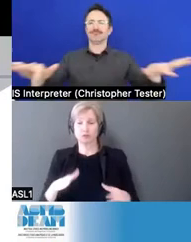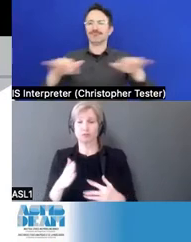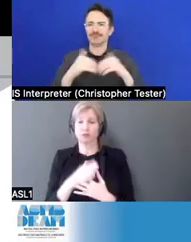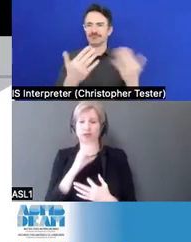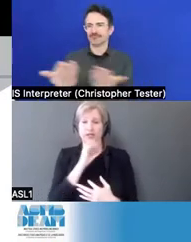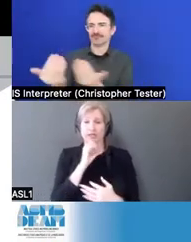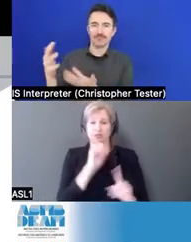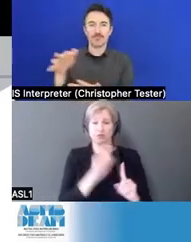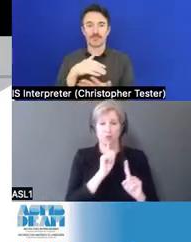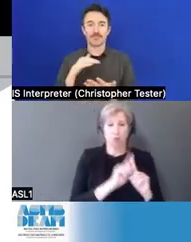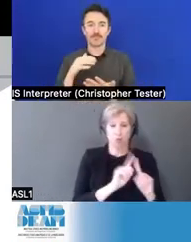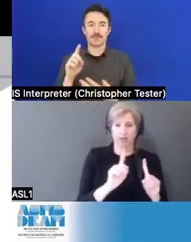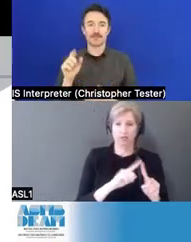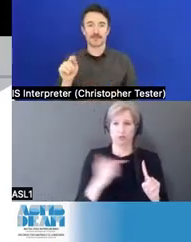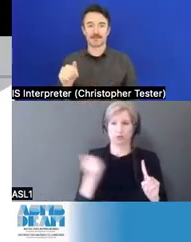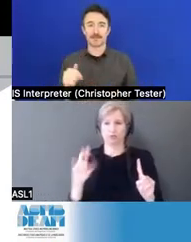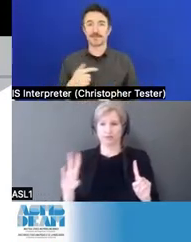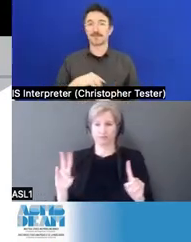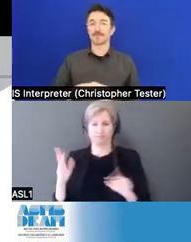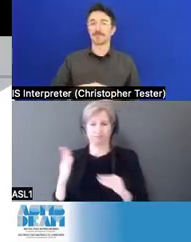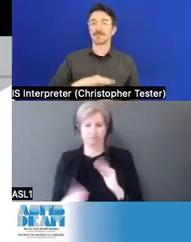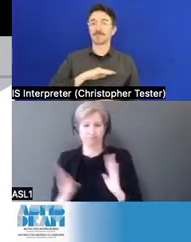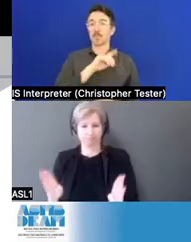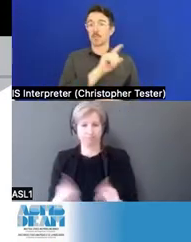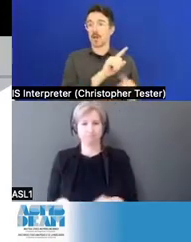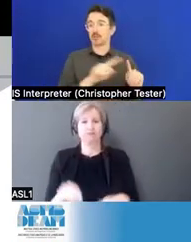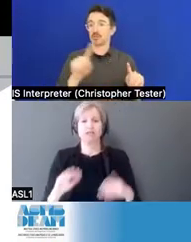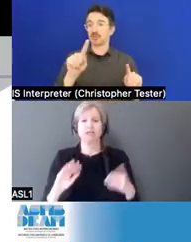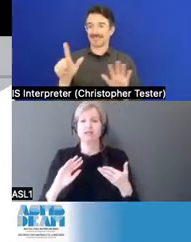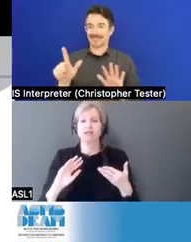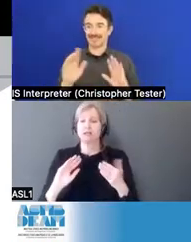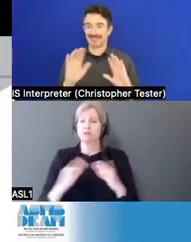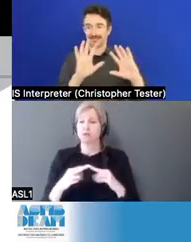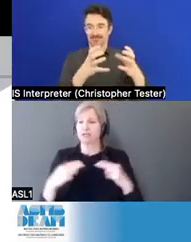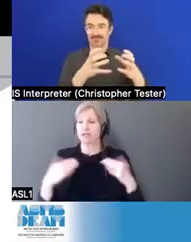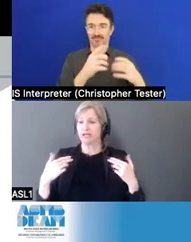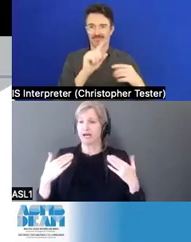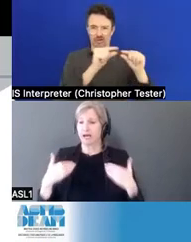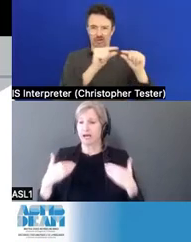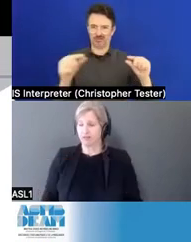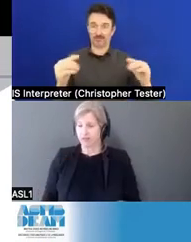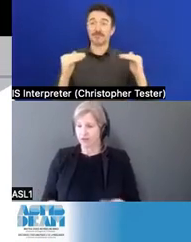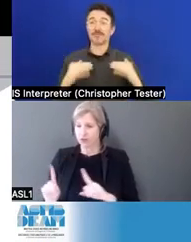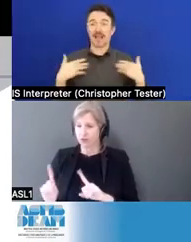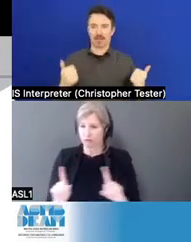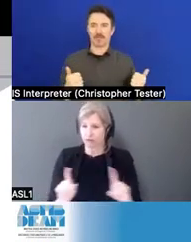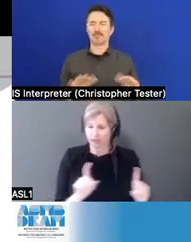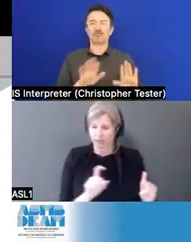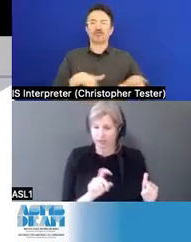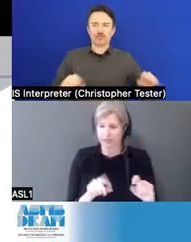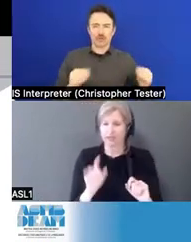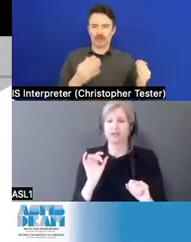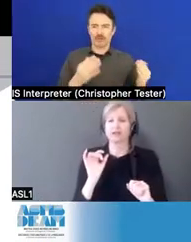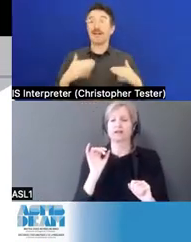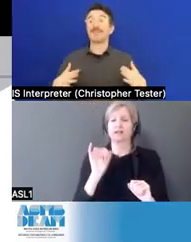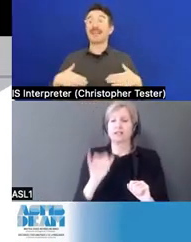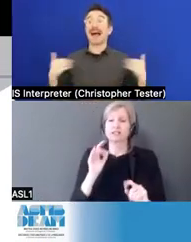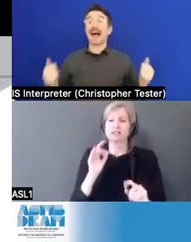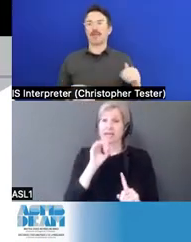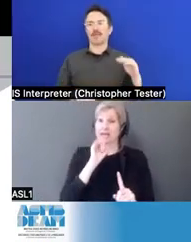17 years. Canadian Community Health Survey, which is another survey conducted with our